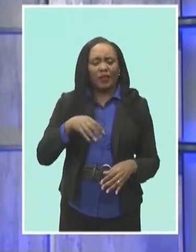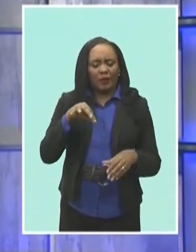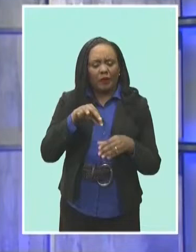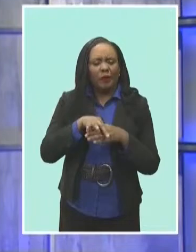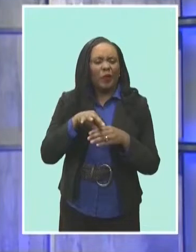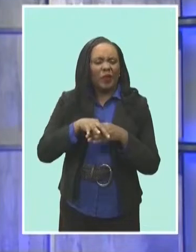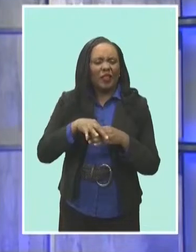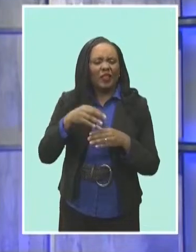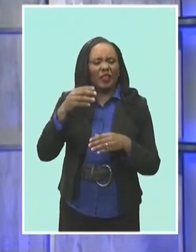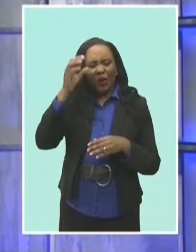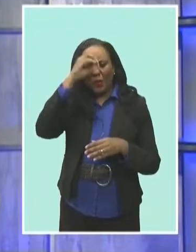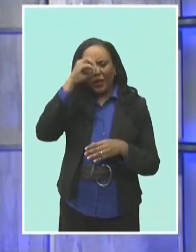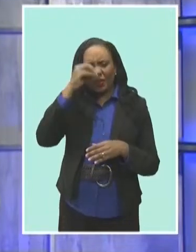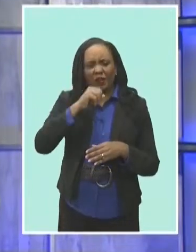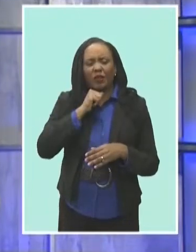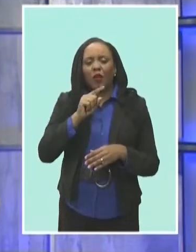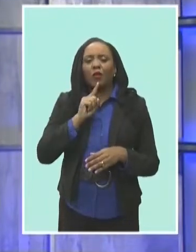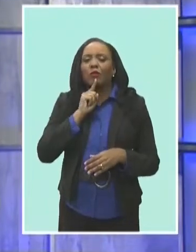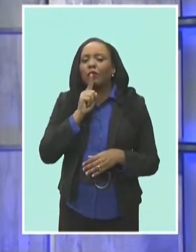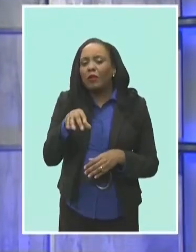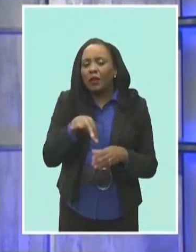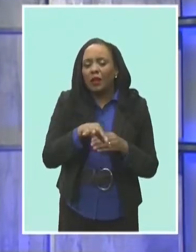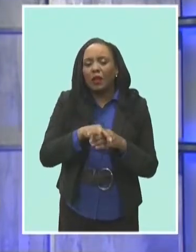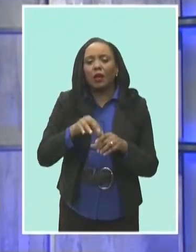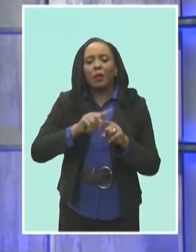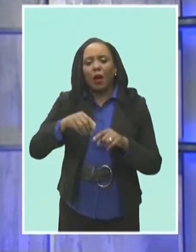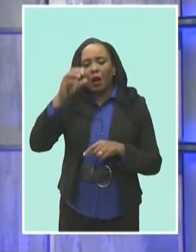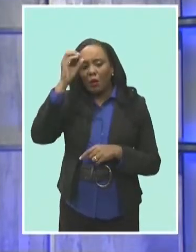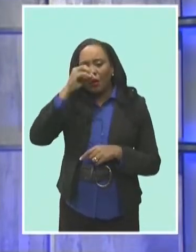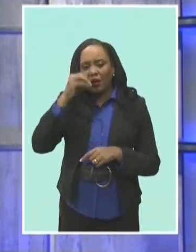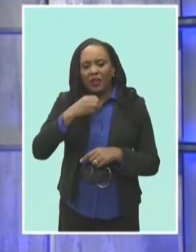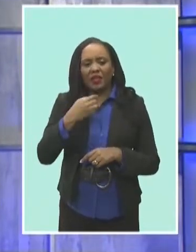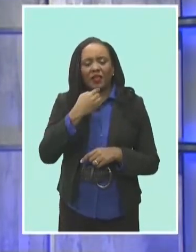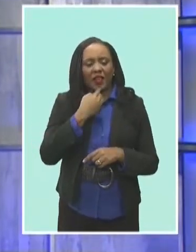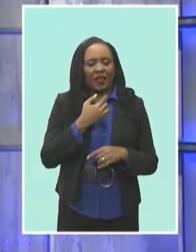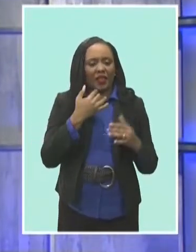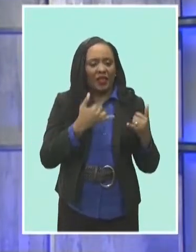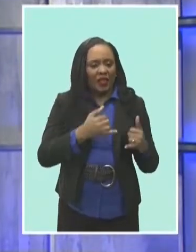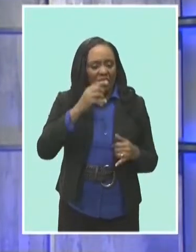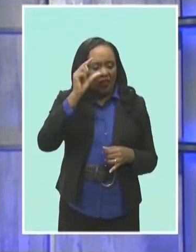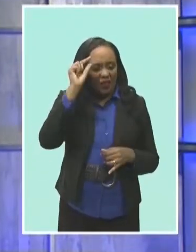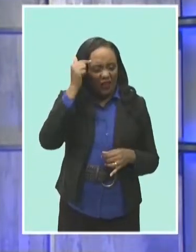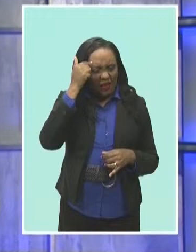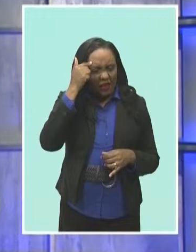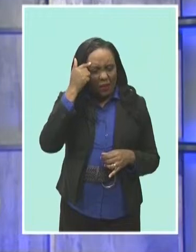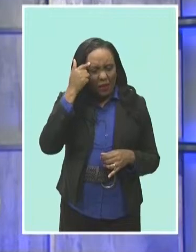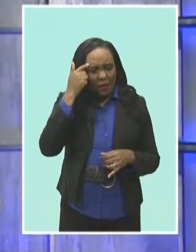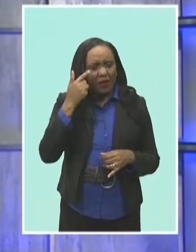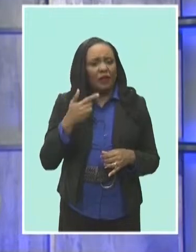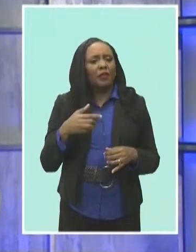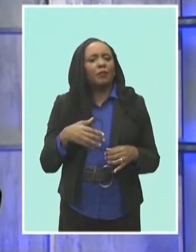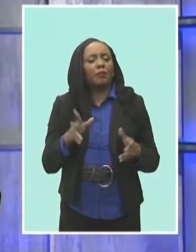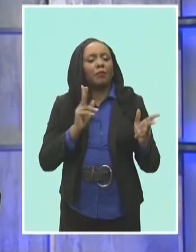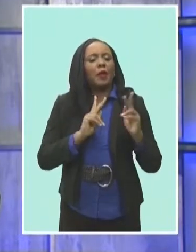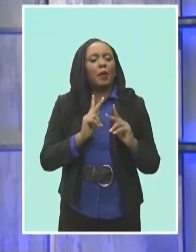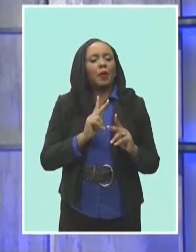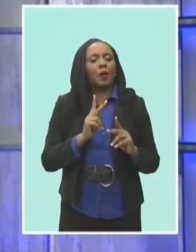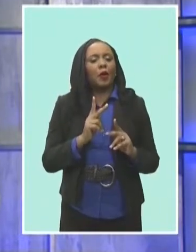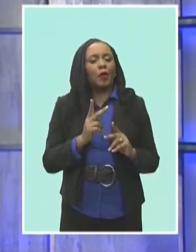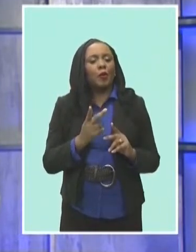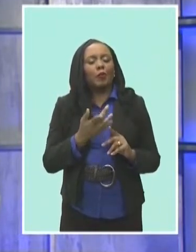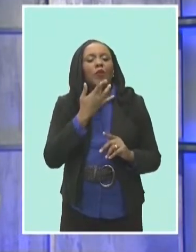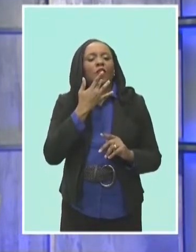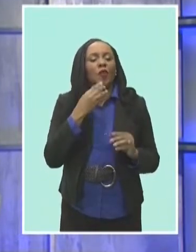showing that President David Granger has high approval ratings among party supporters. As we hear in this report from